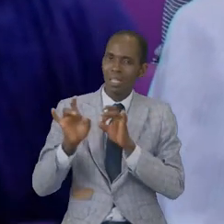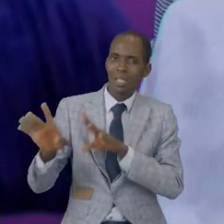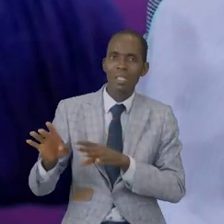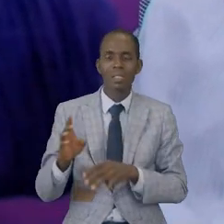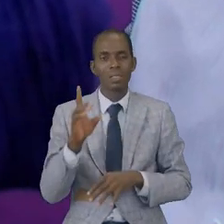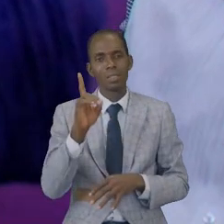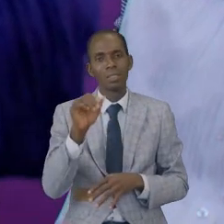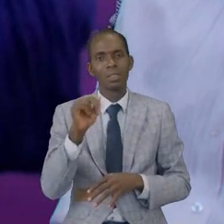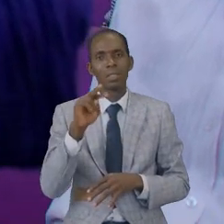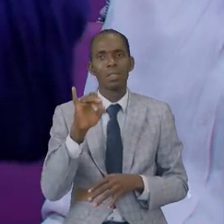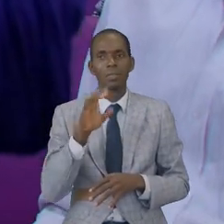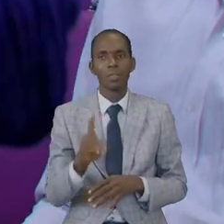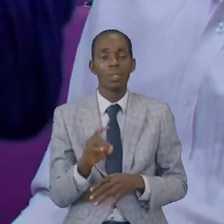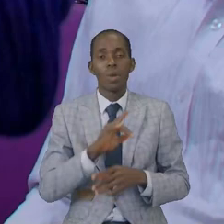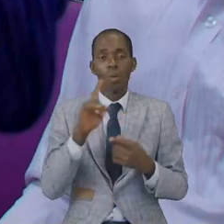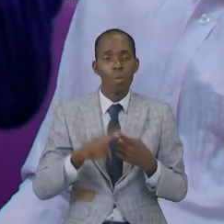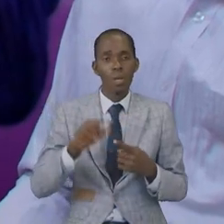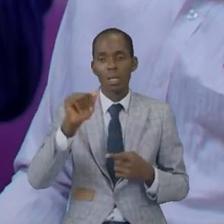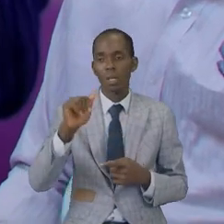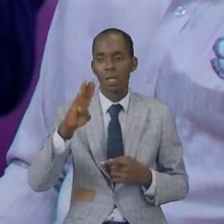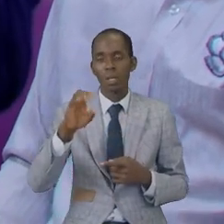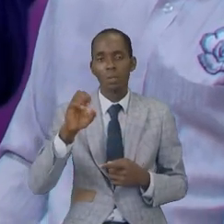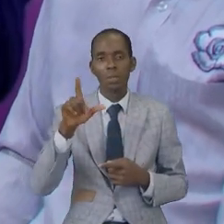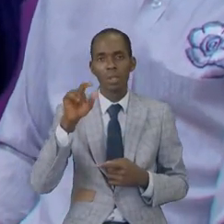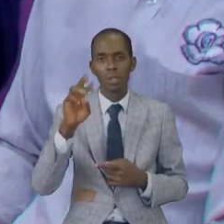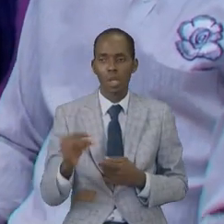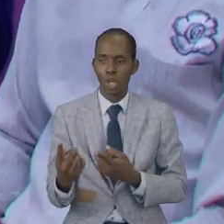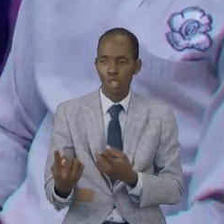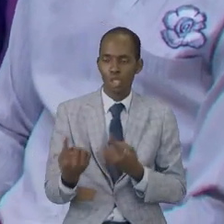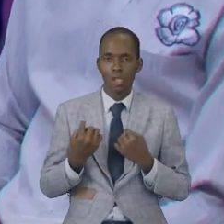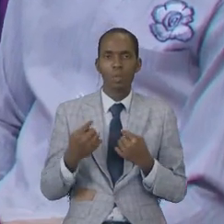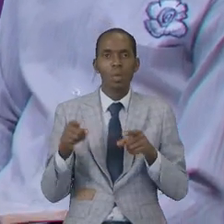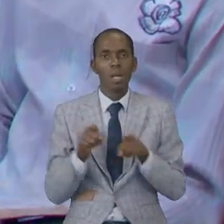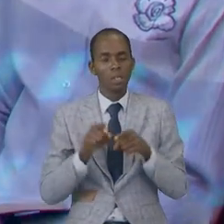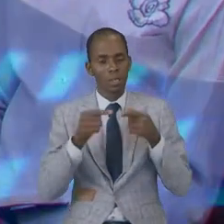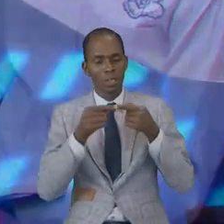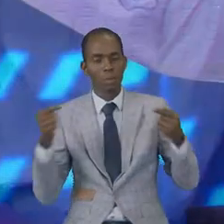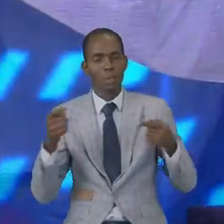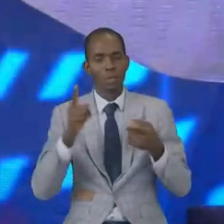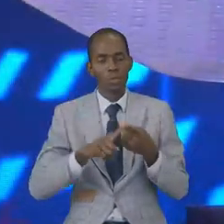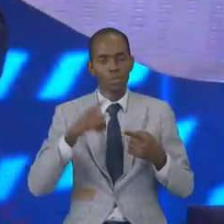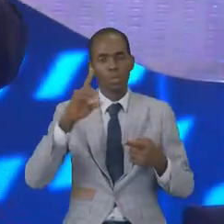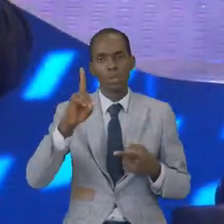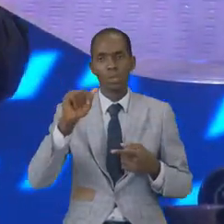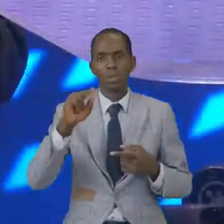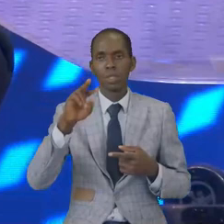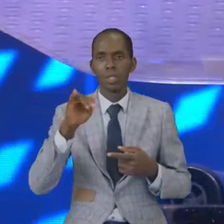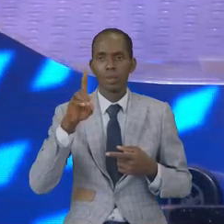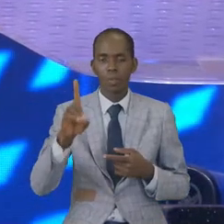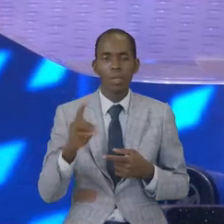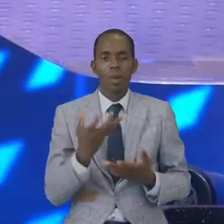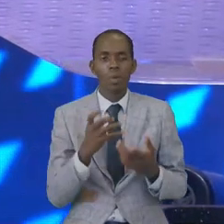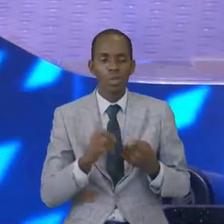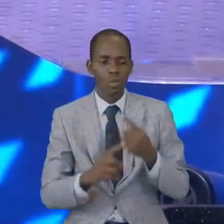so when Absalom came up as a rival, when Absalom came up and wanted to